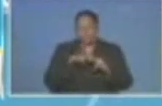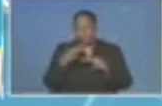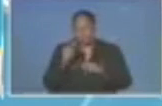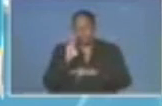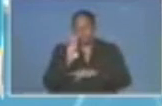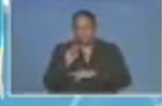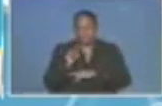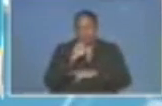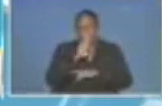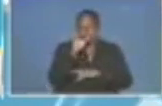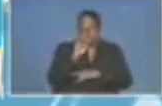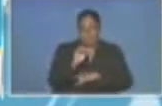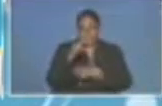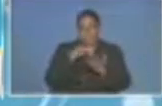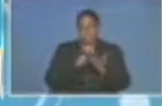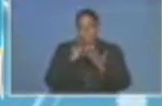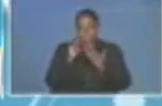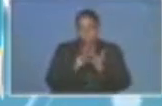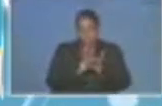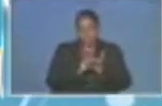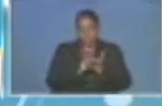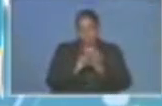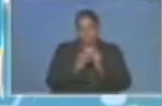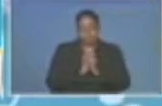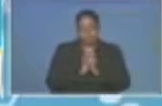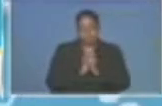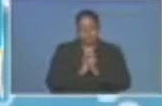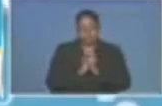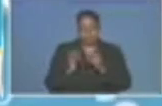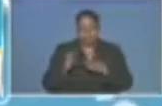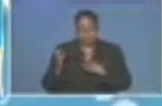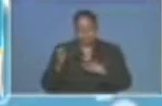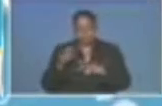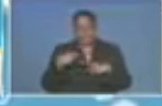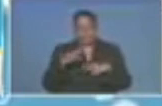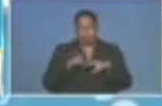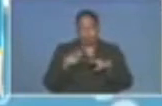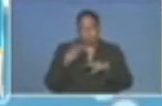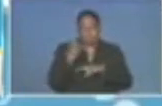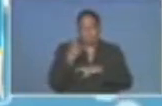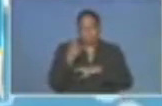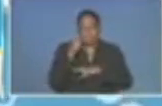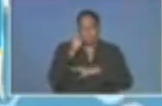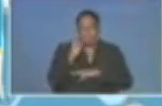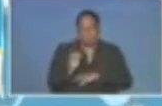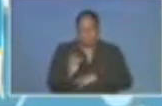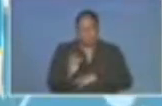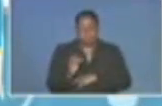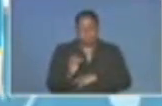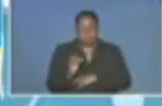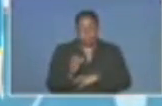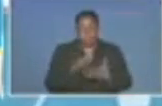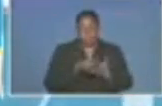0.4% over November. Of notable mention, the transportation category dipped by 11% that month, furniture and